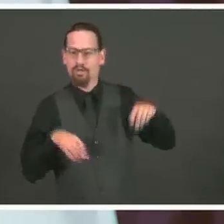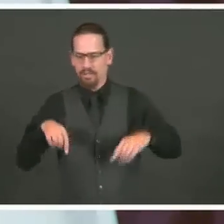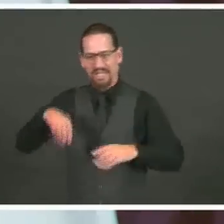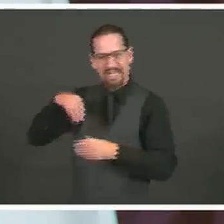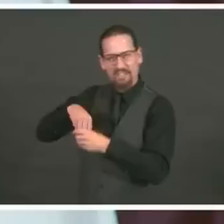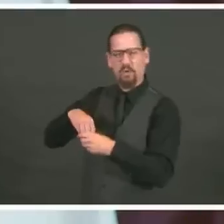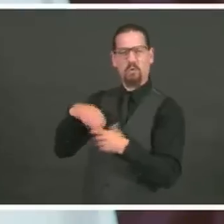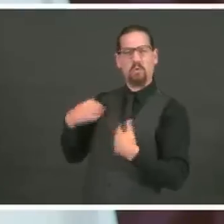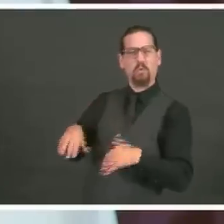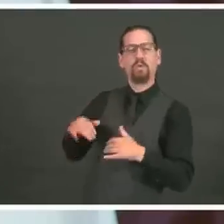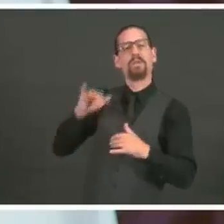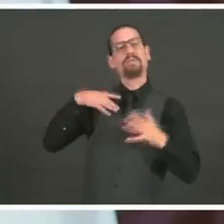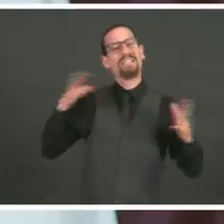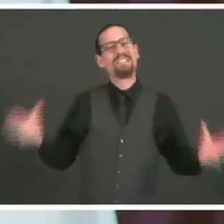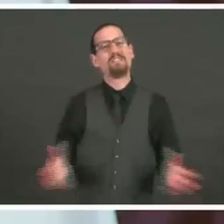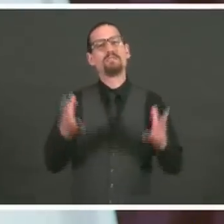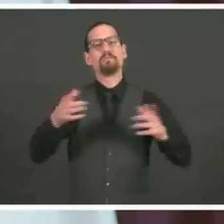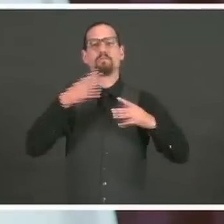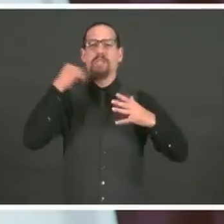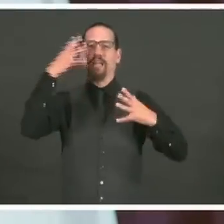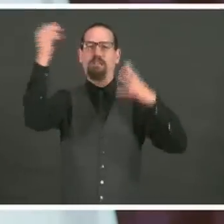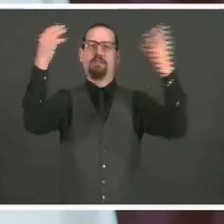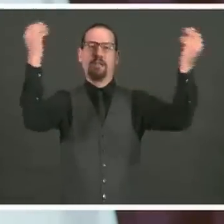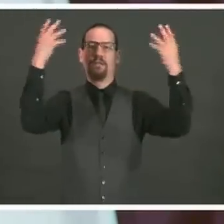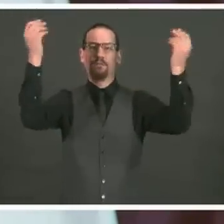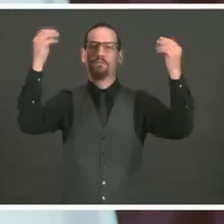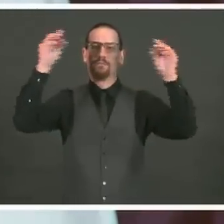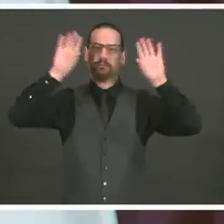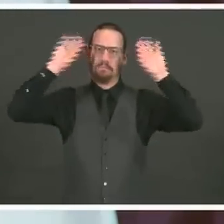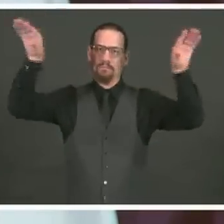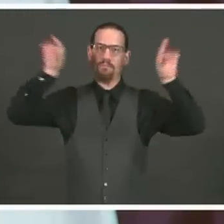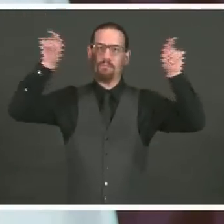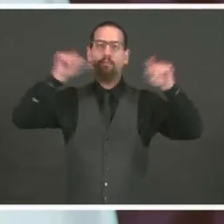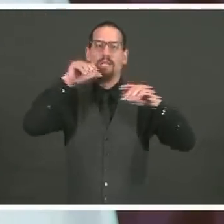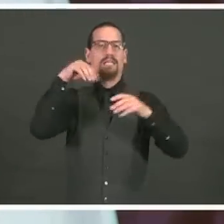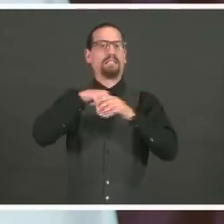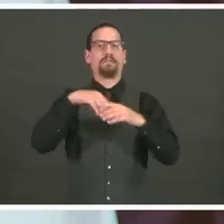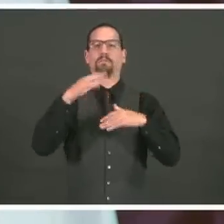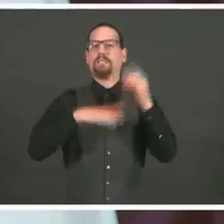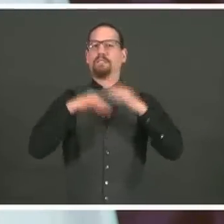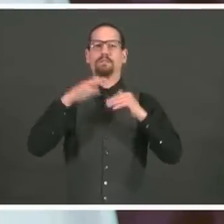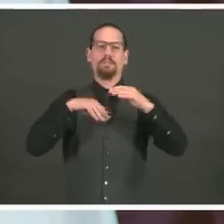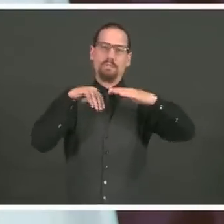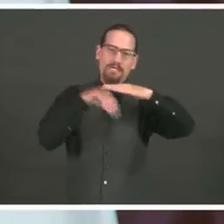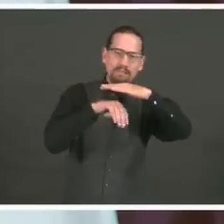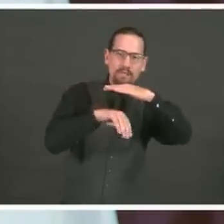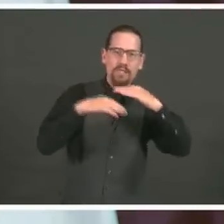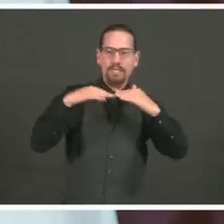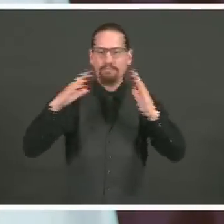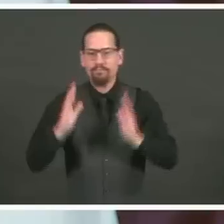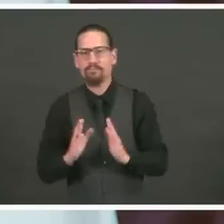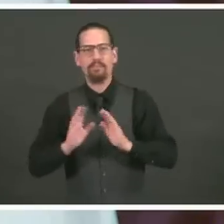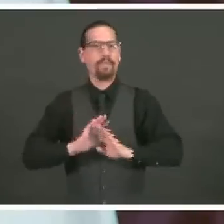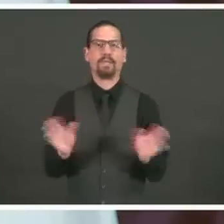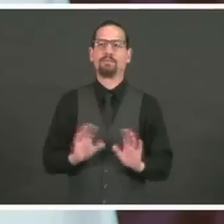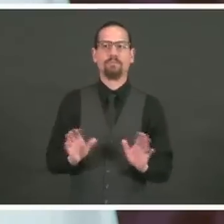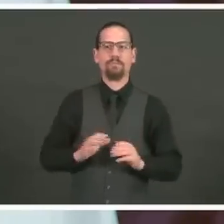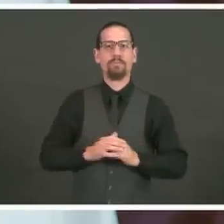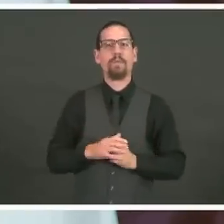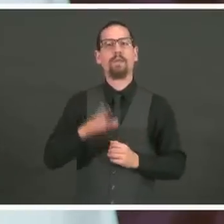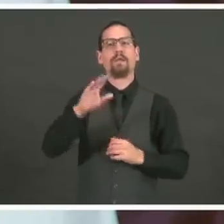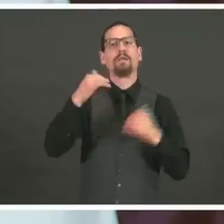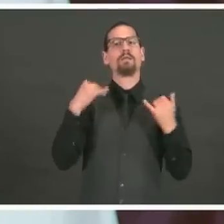as much as they can outside. So we're kicking off a campaign called the Take It Outside